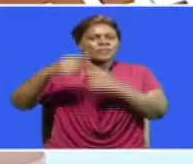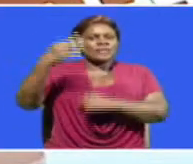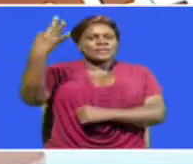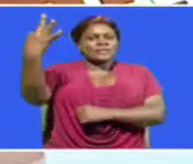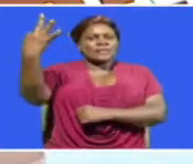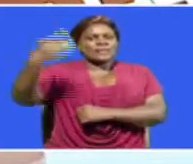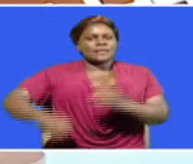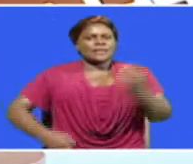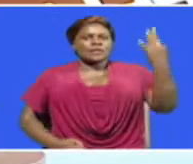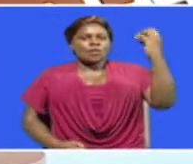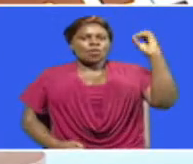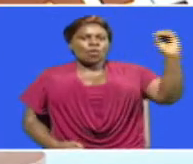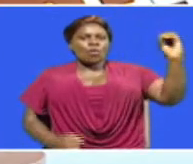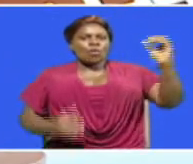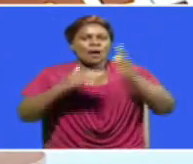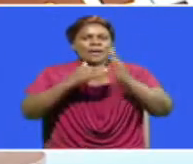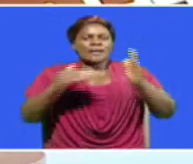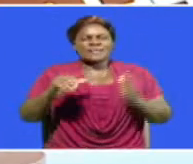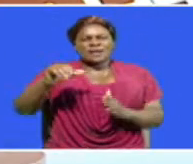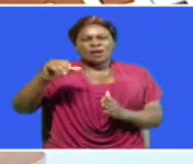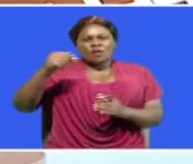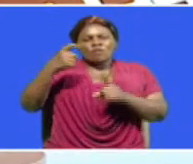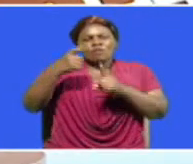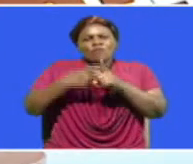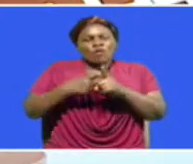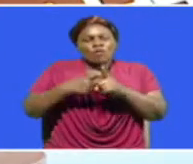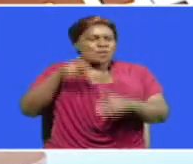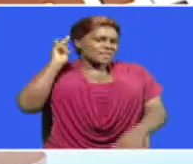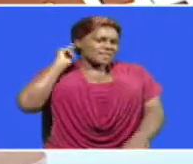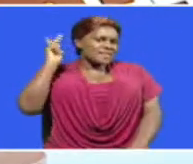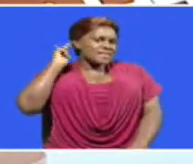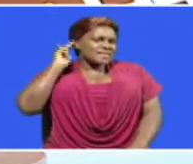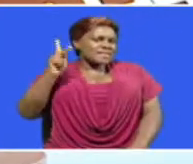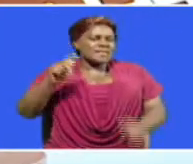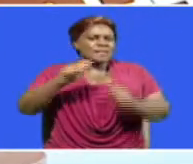3-0 dhidi ya Rigoma kutoka kaunti ya Kisii kwenye kombe la Chapadimu.